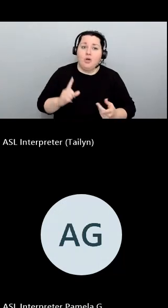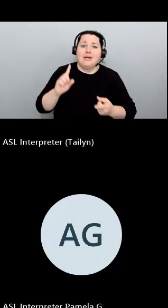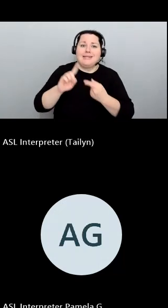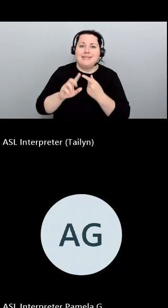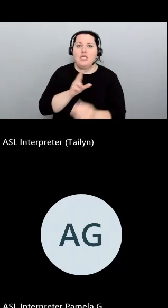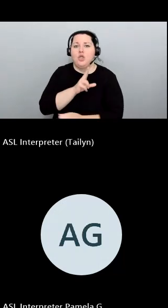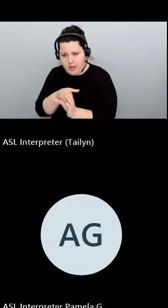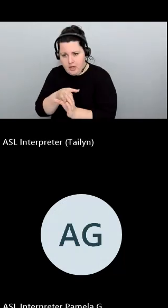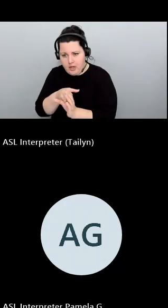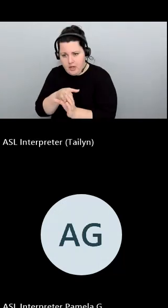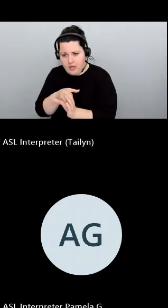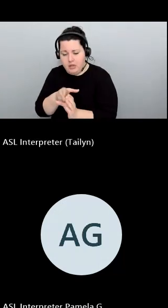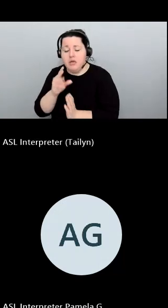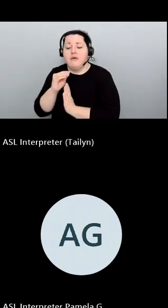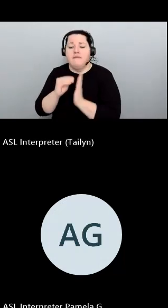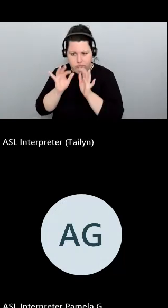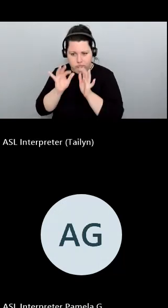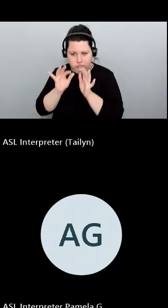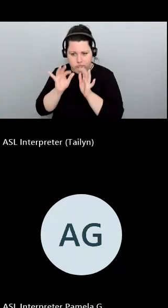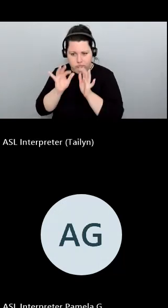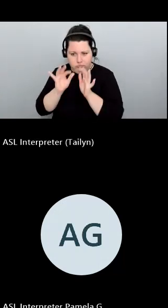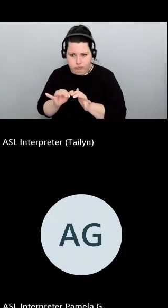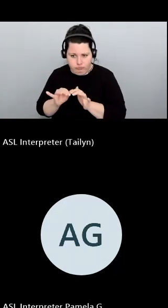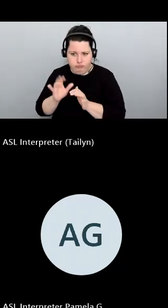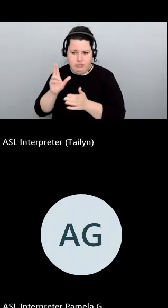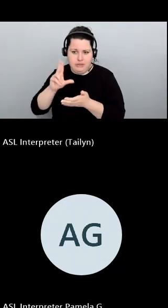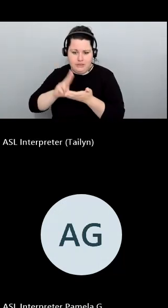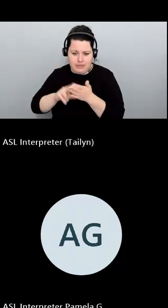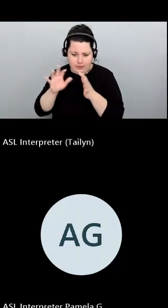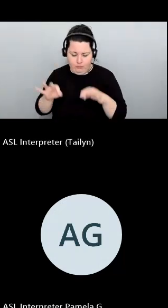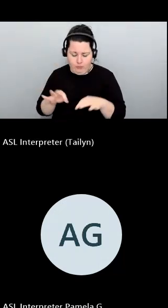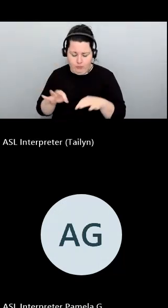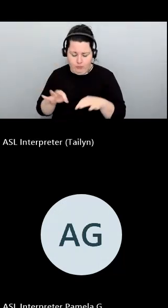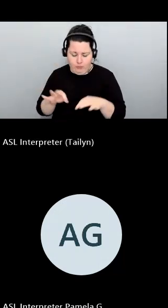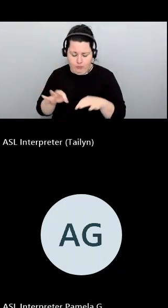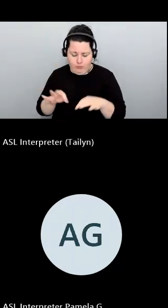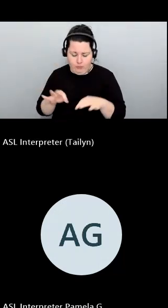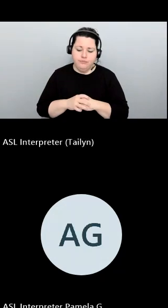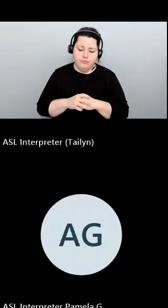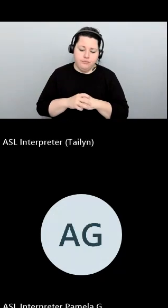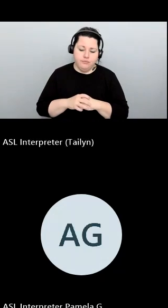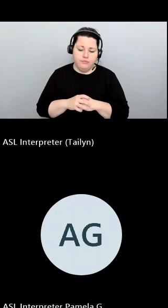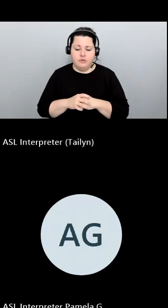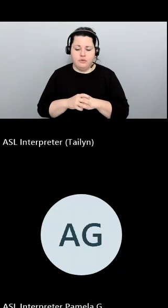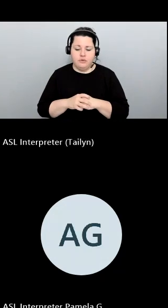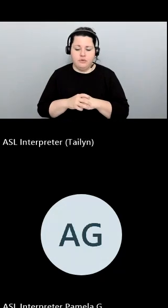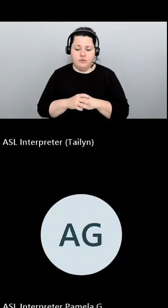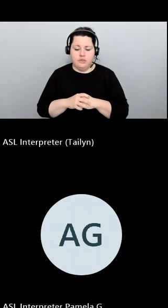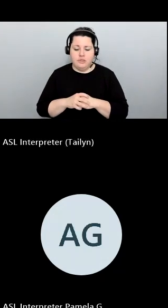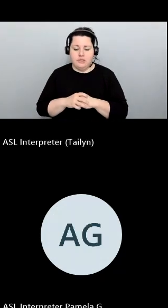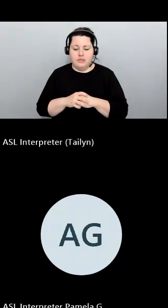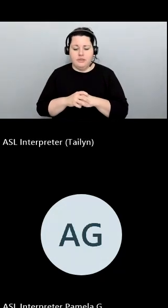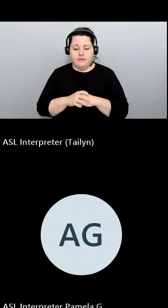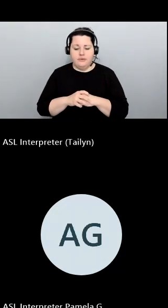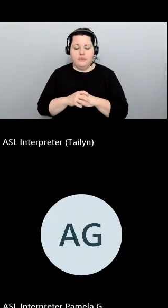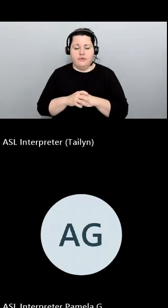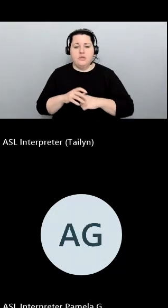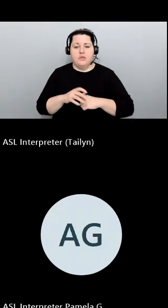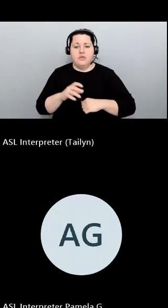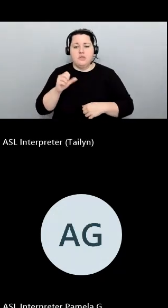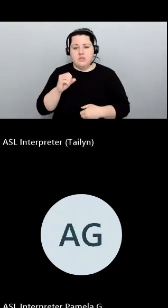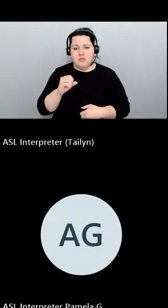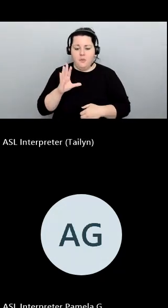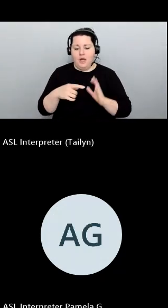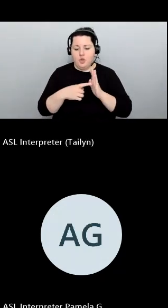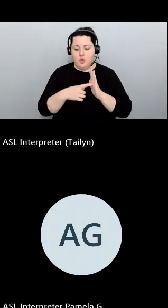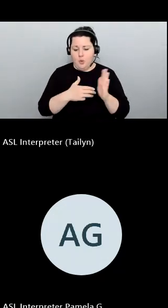as a member. You have to actually fill out that sign-up form that I was going through. And so it shows you kind of a membership,